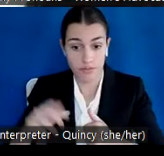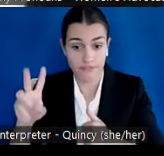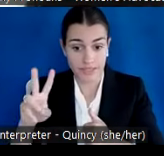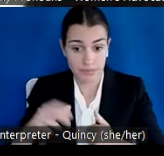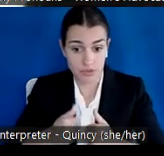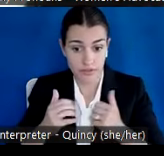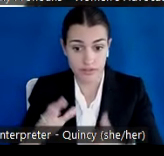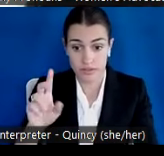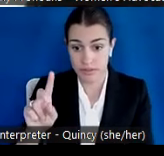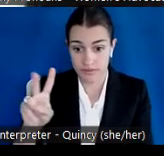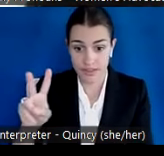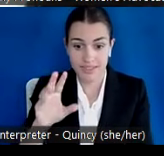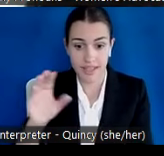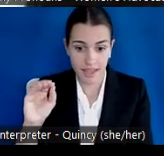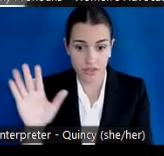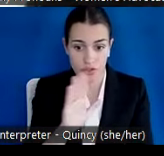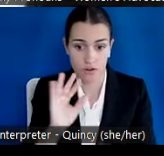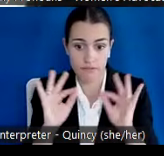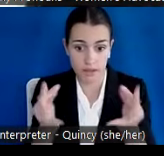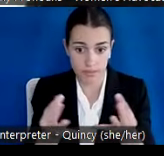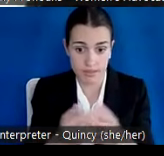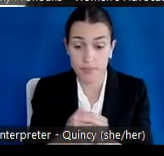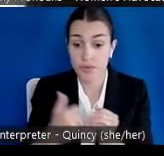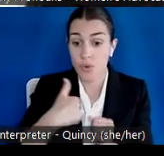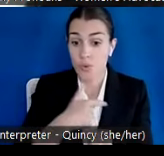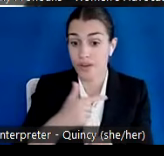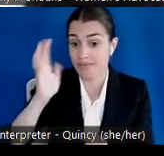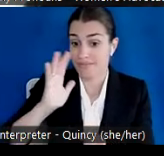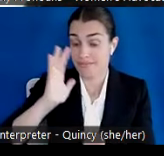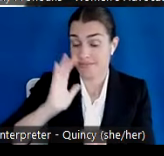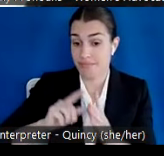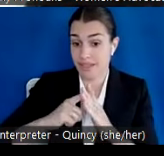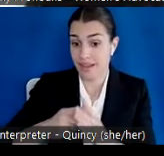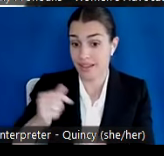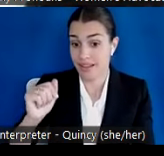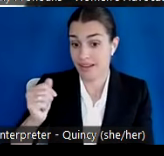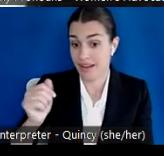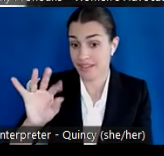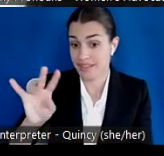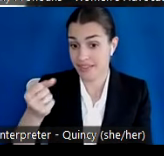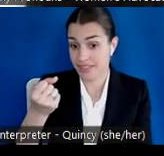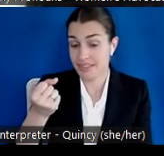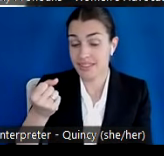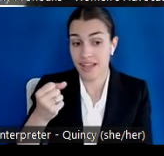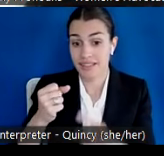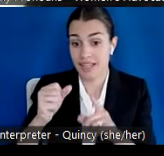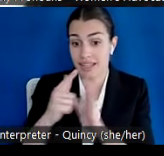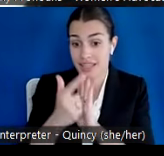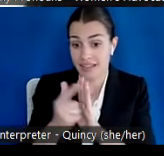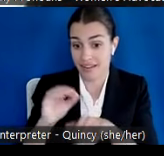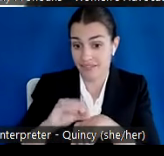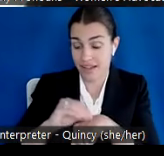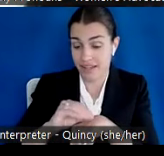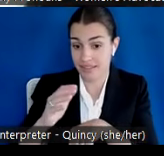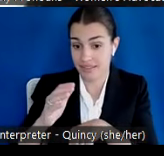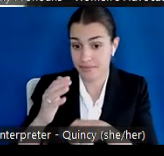violence and their families. We began in the early 1970s as a legal advice helpline that